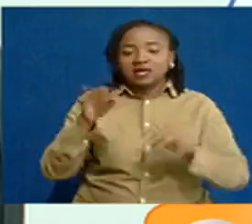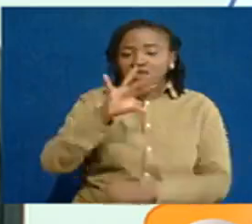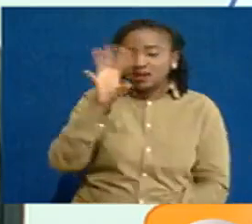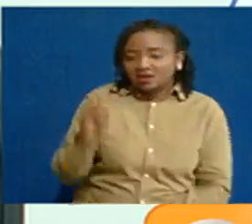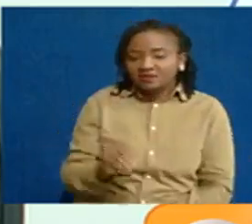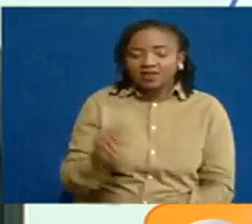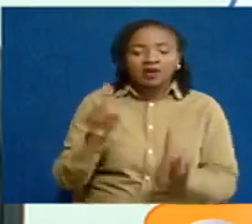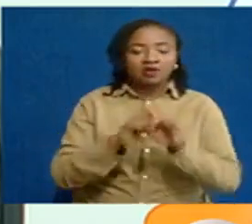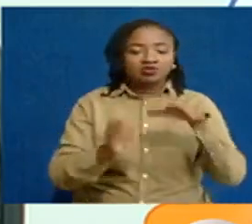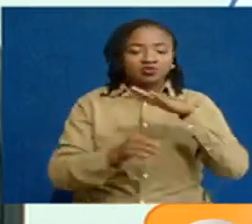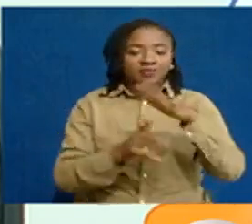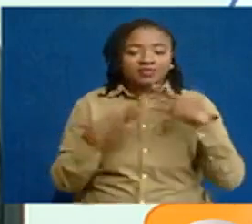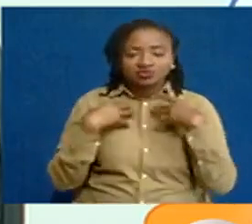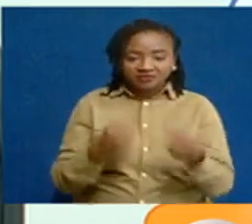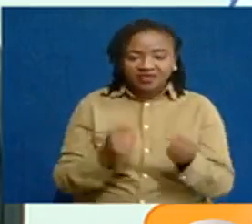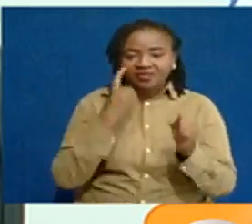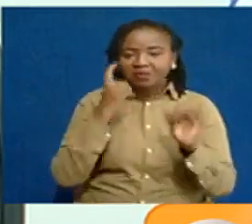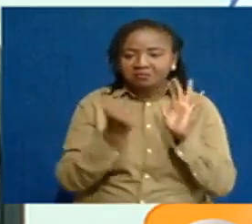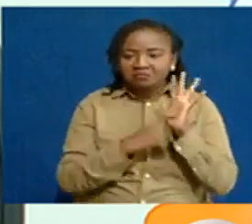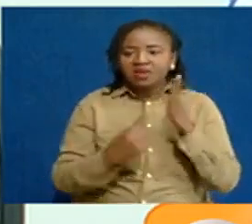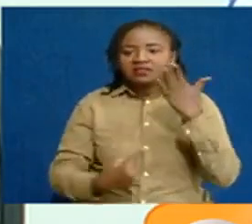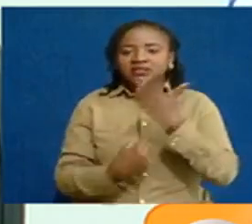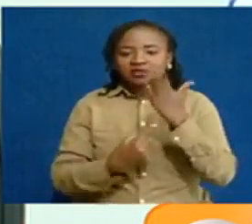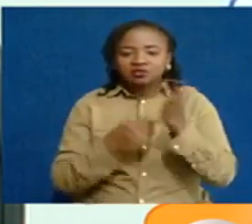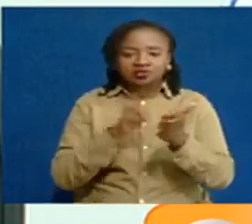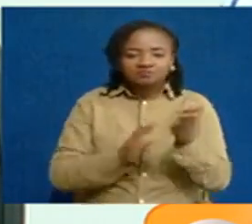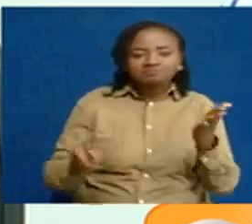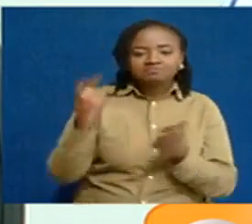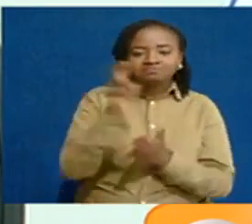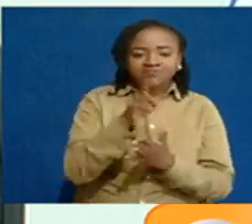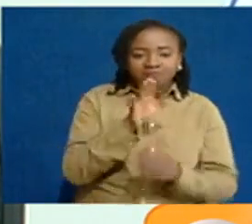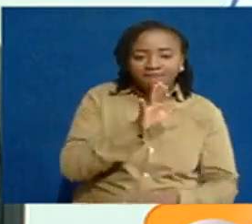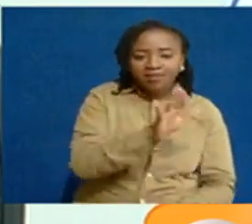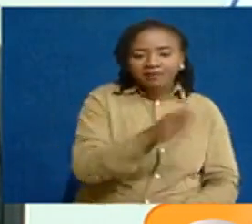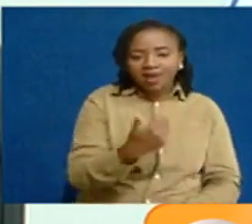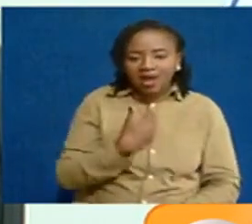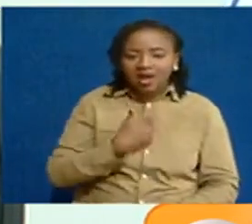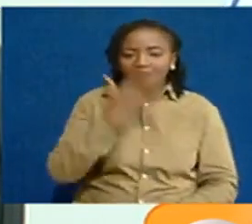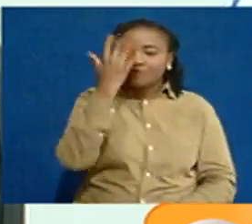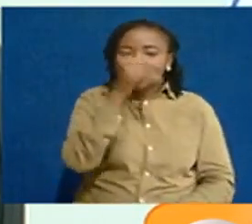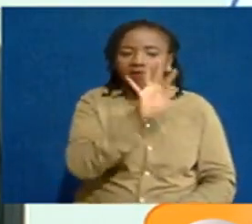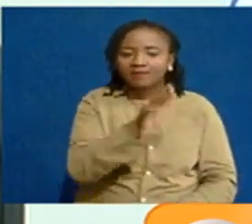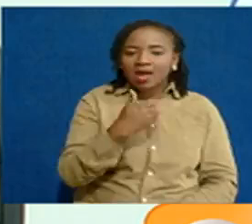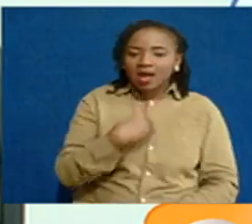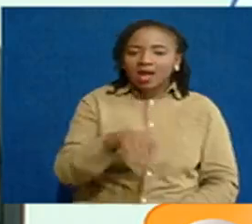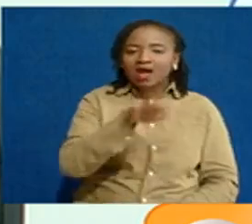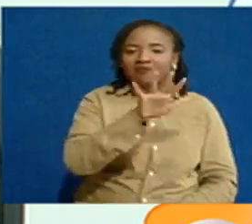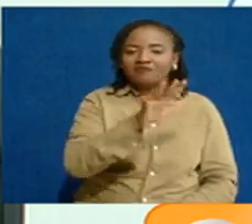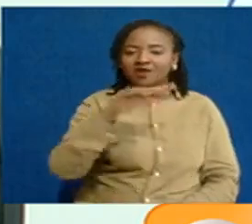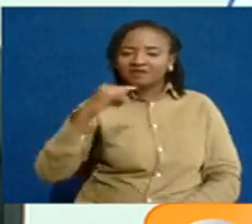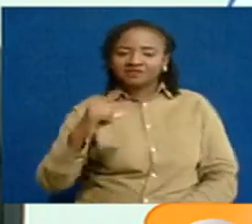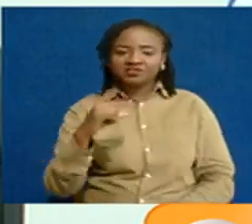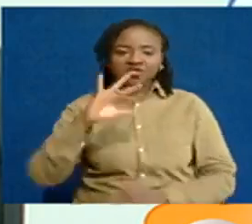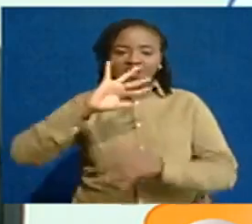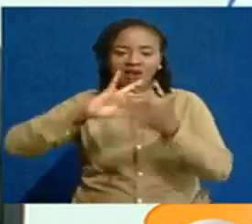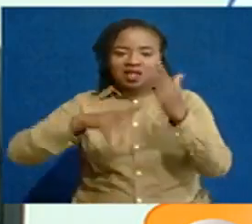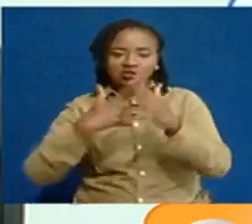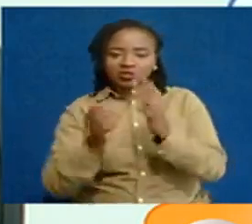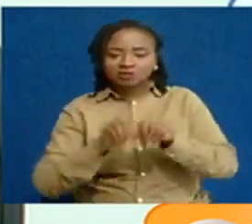Safaricom's technological advantages, particularly its extensive 5G network, which currently